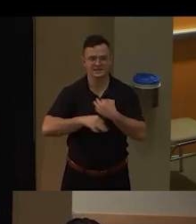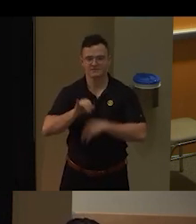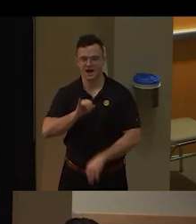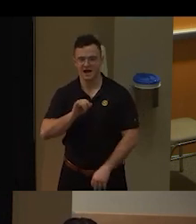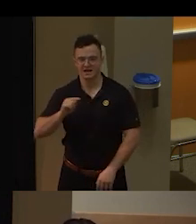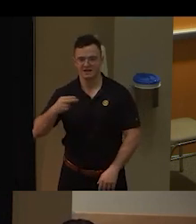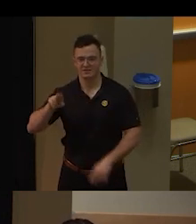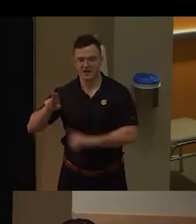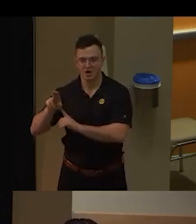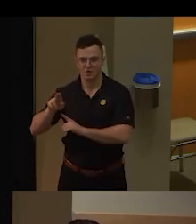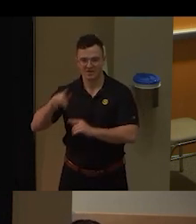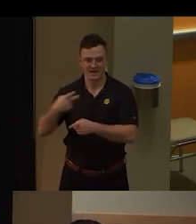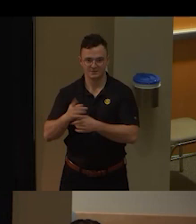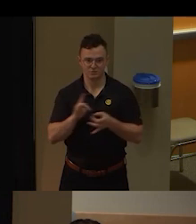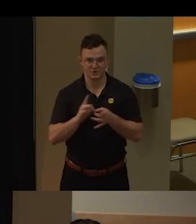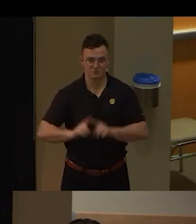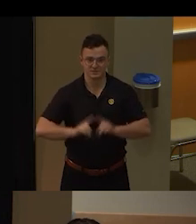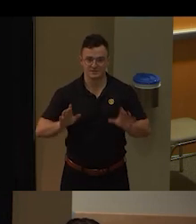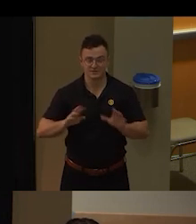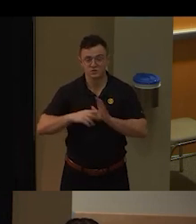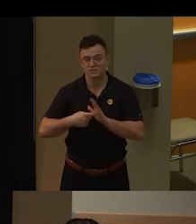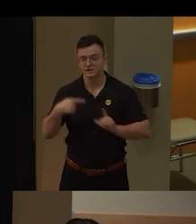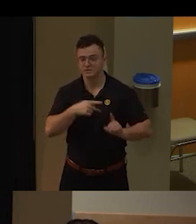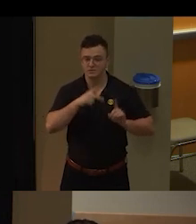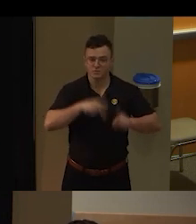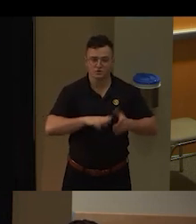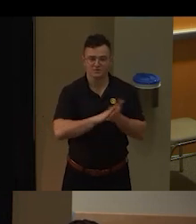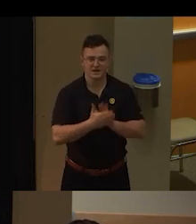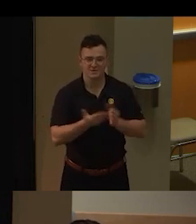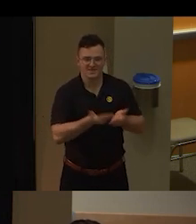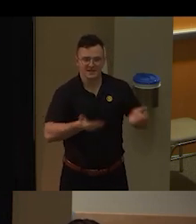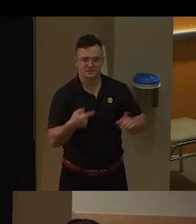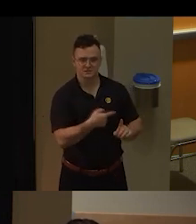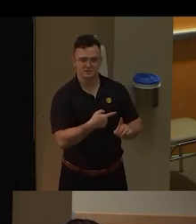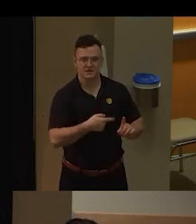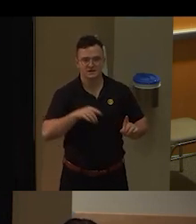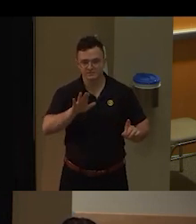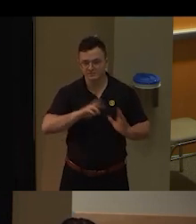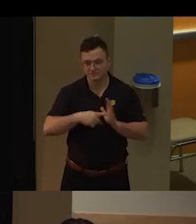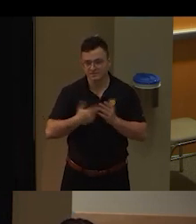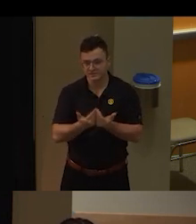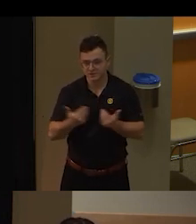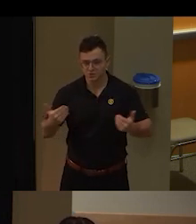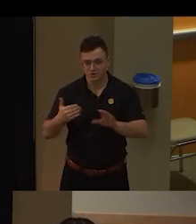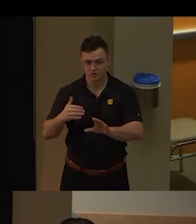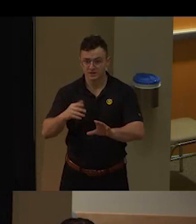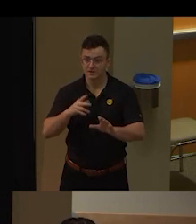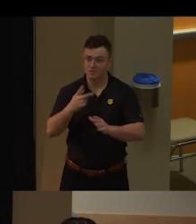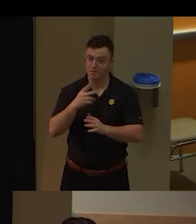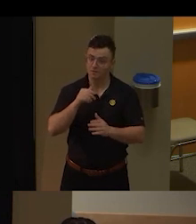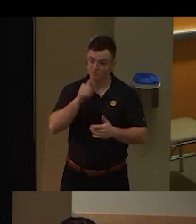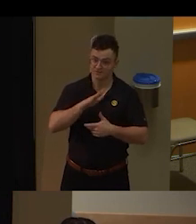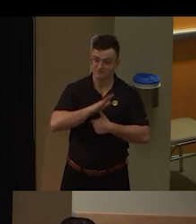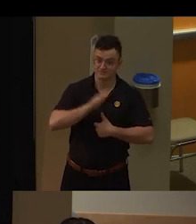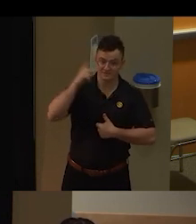relationships and ends up relegating persons to the status of things. Hence, segregation is not only politically, economically,